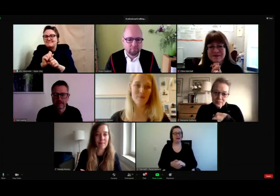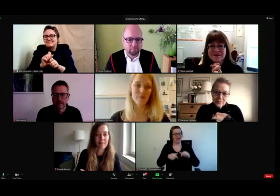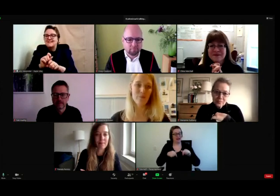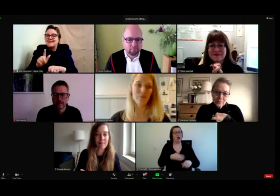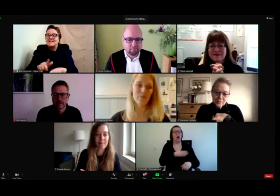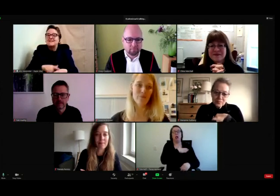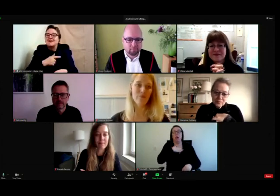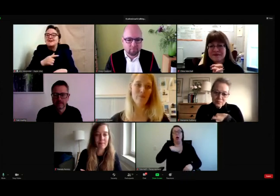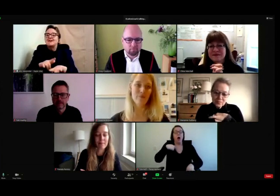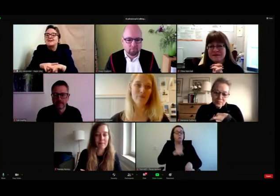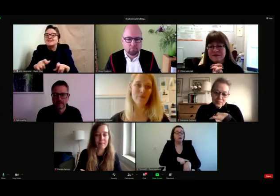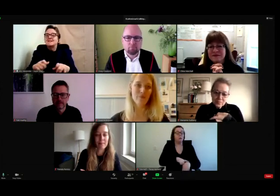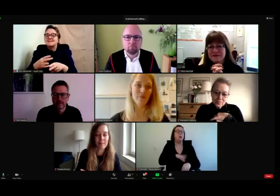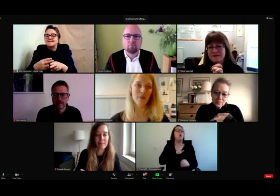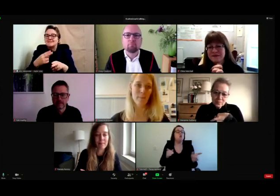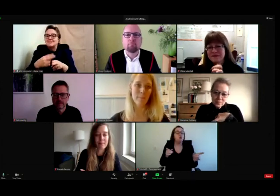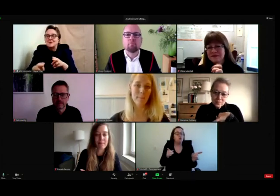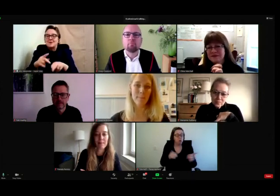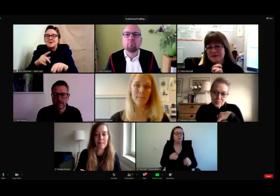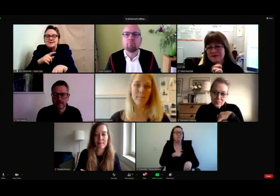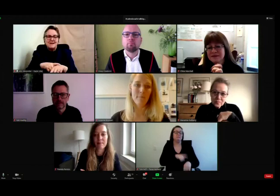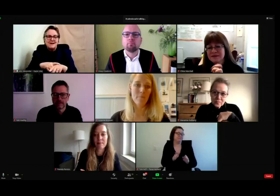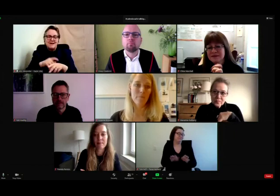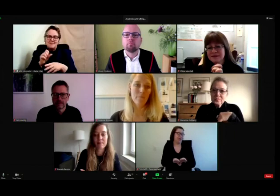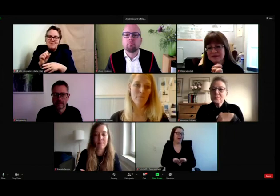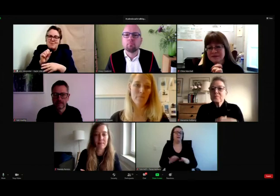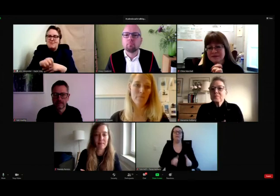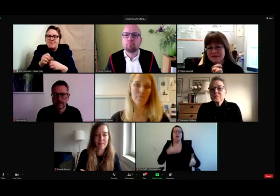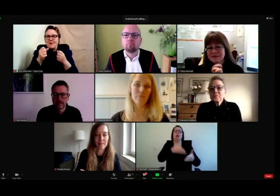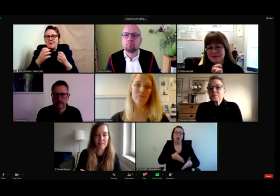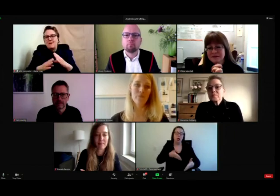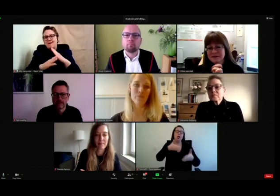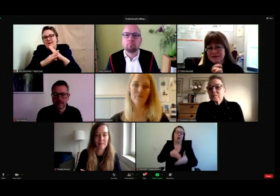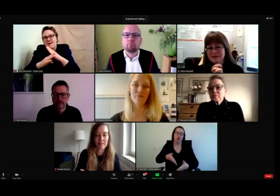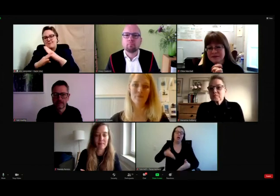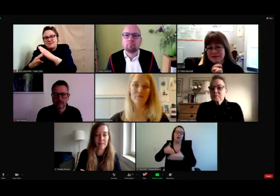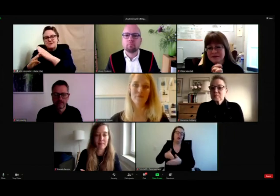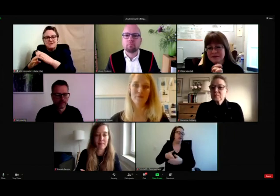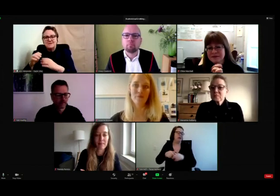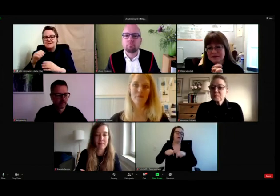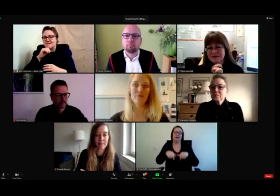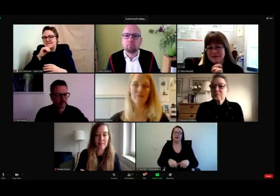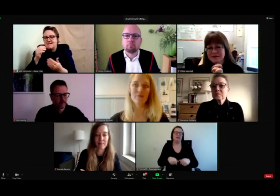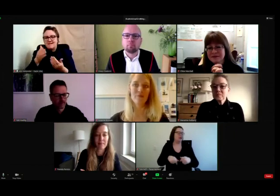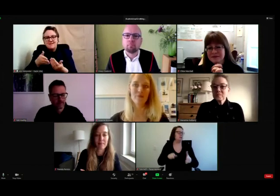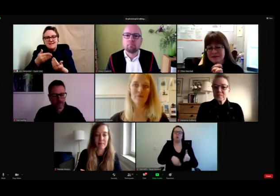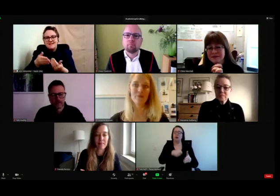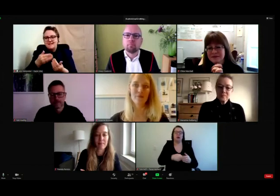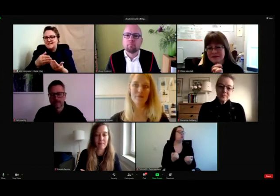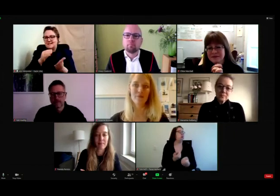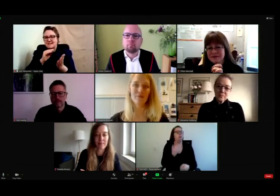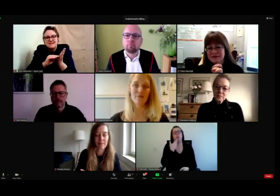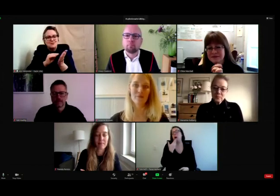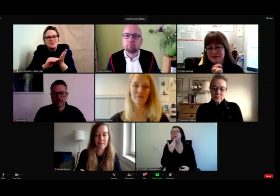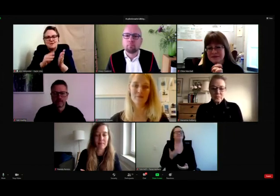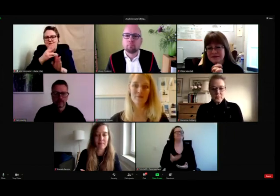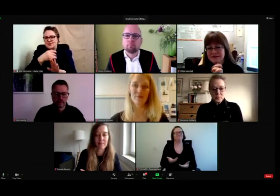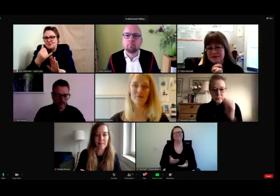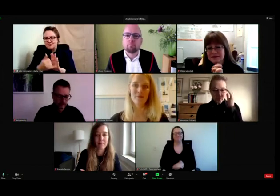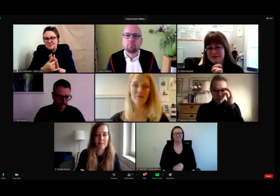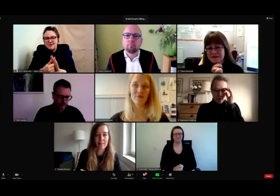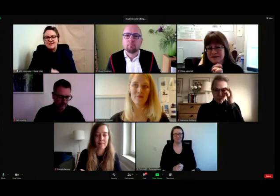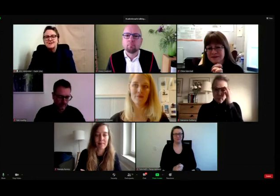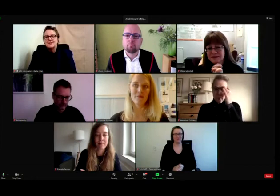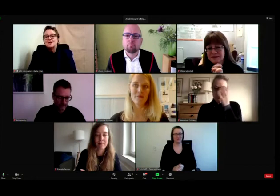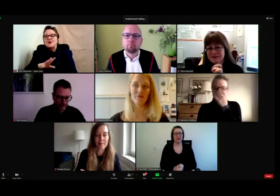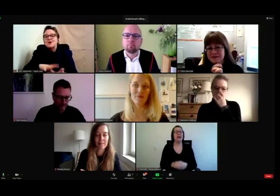short time, you overcame many obstacles. This was not the easiest dissertation project. You learned not